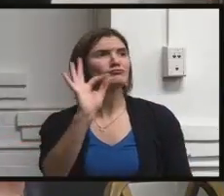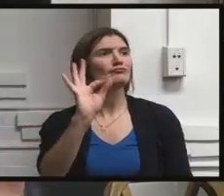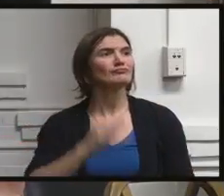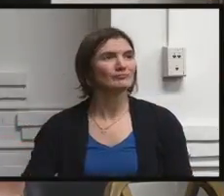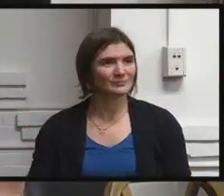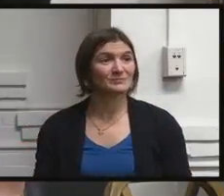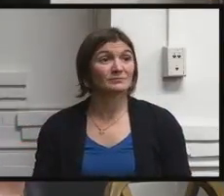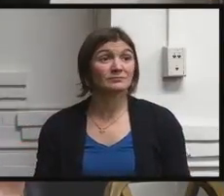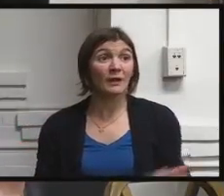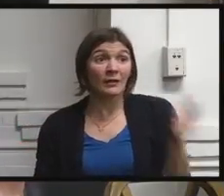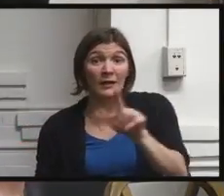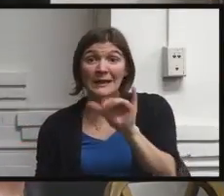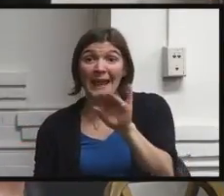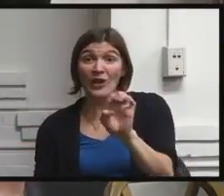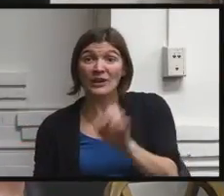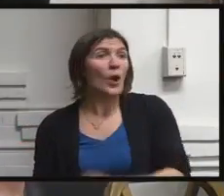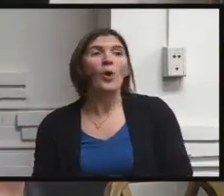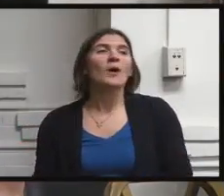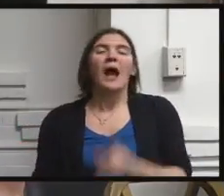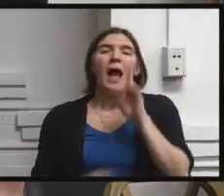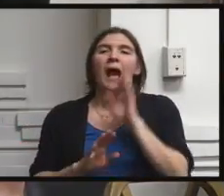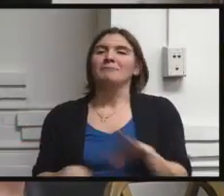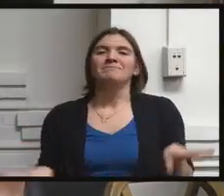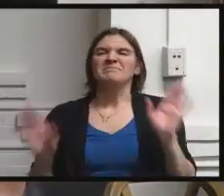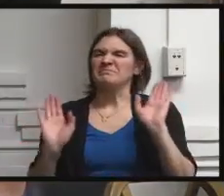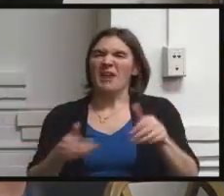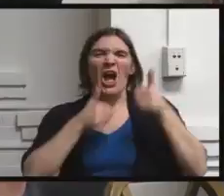Excellent. Do you want to say anything? No.